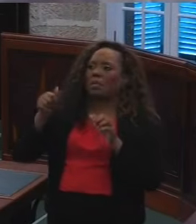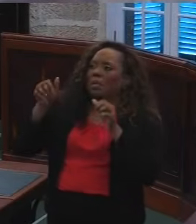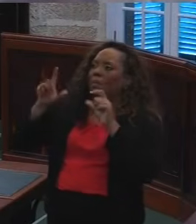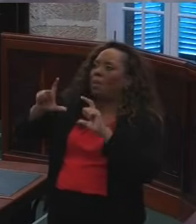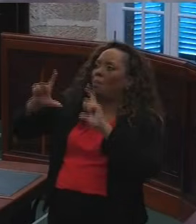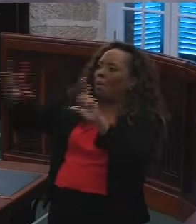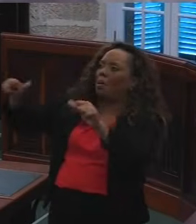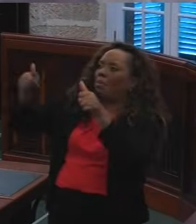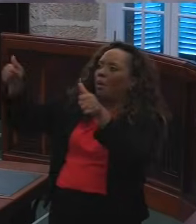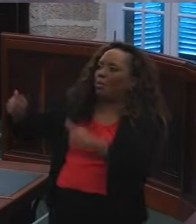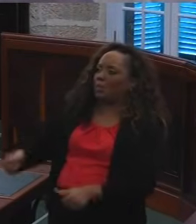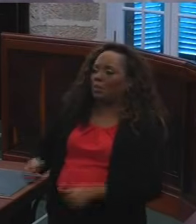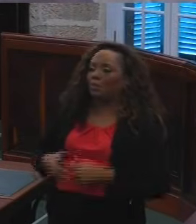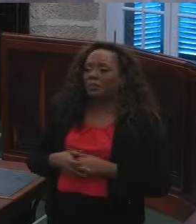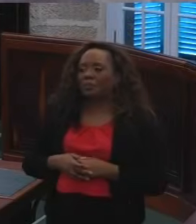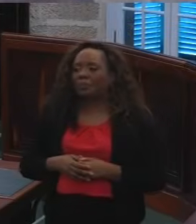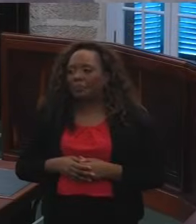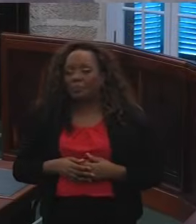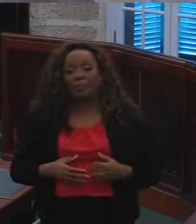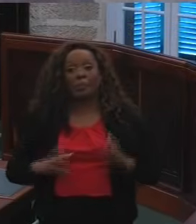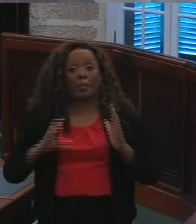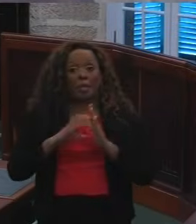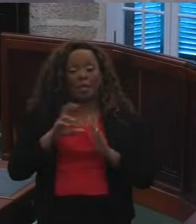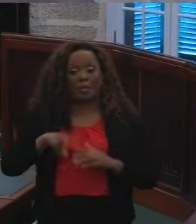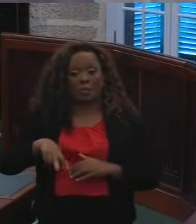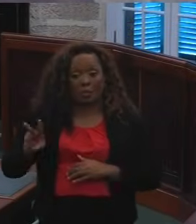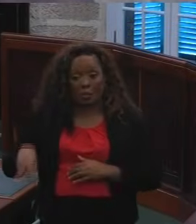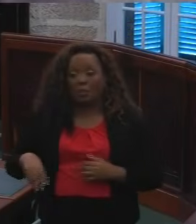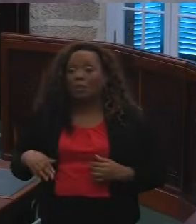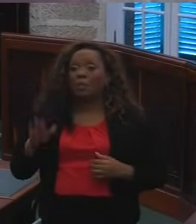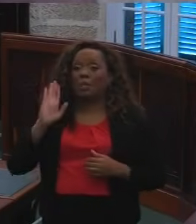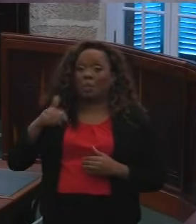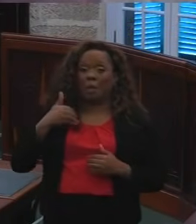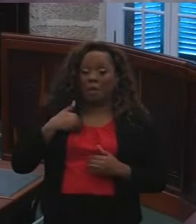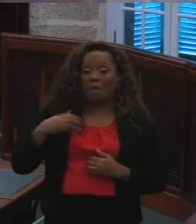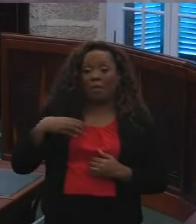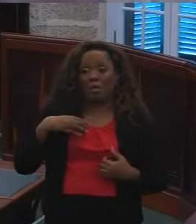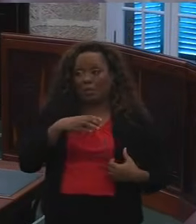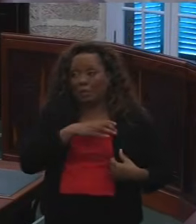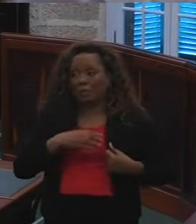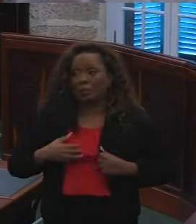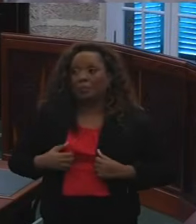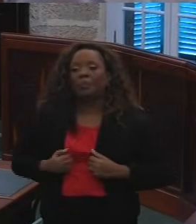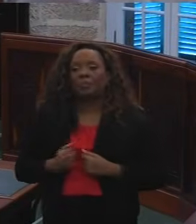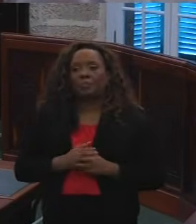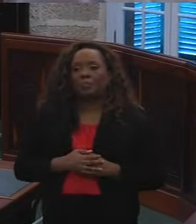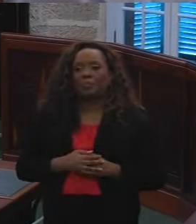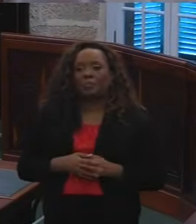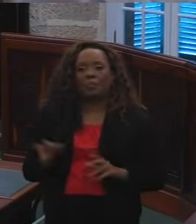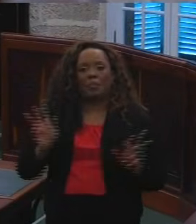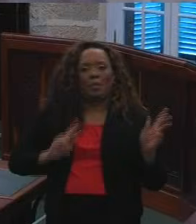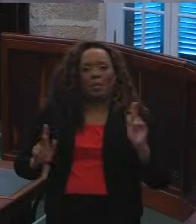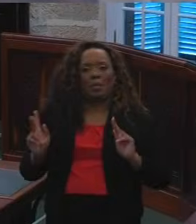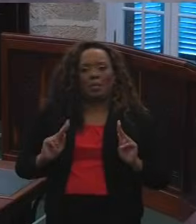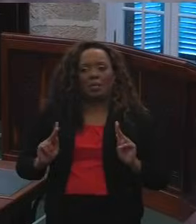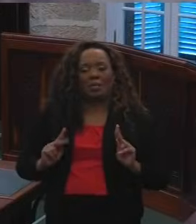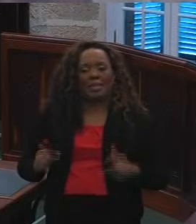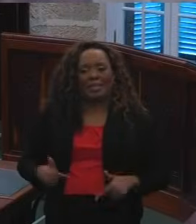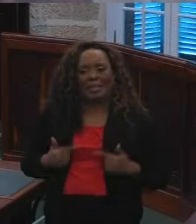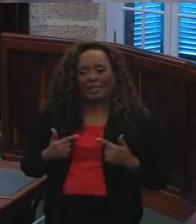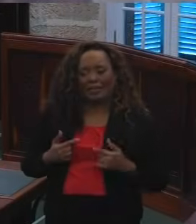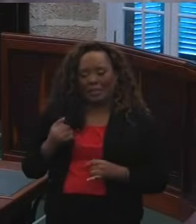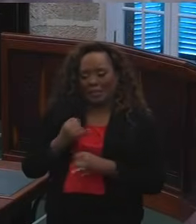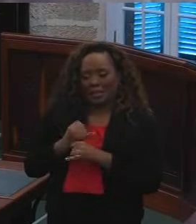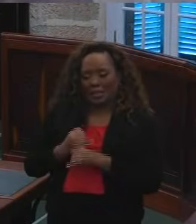Section 22 for a residence committee. I spoke about that earlier. As outlined in the bill, residential facilities